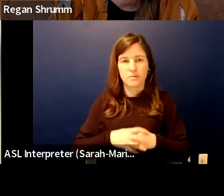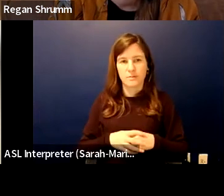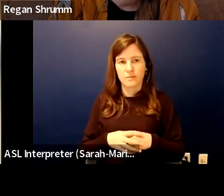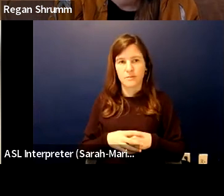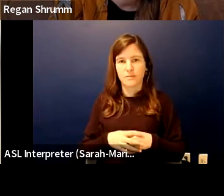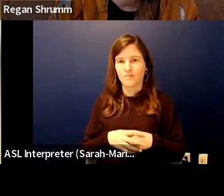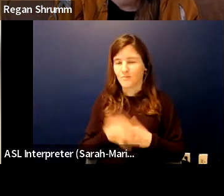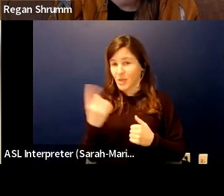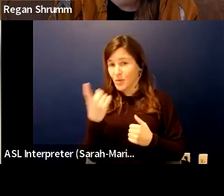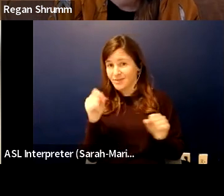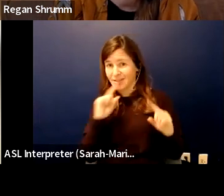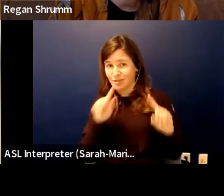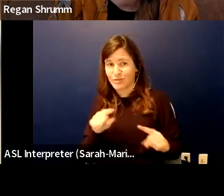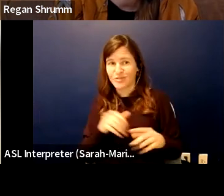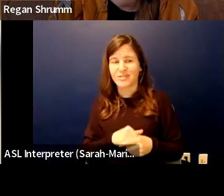So whoever wants to go.